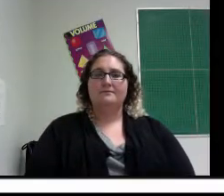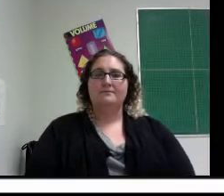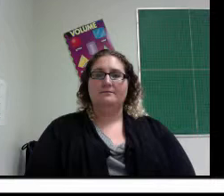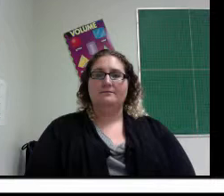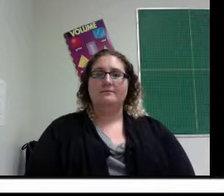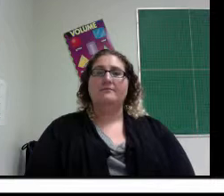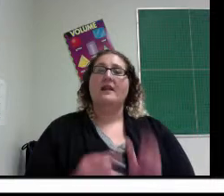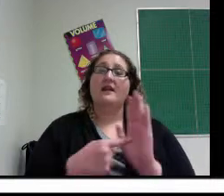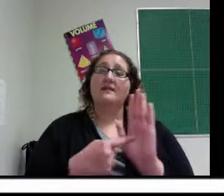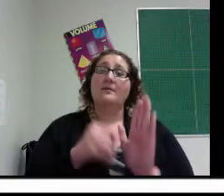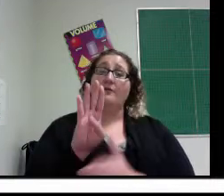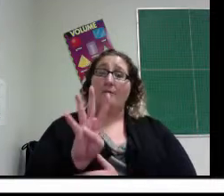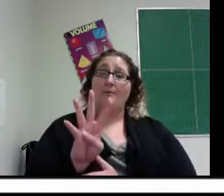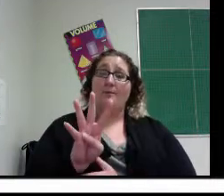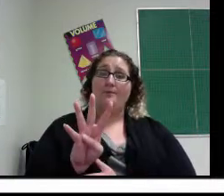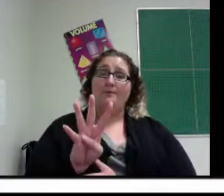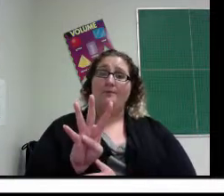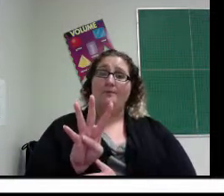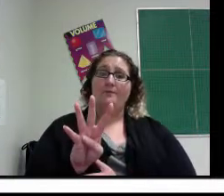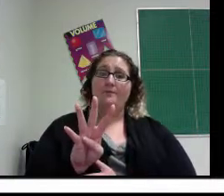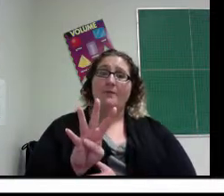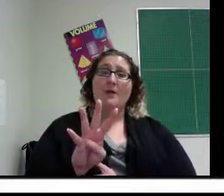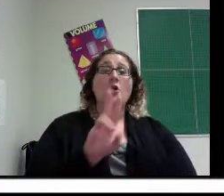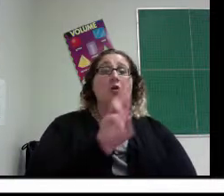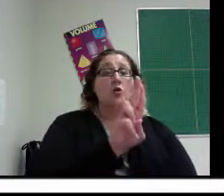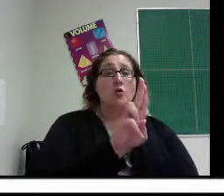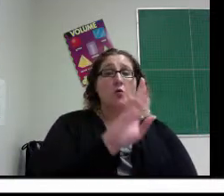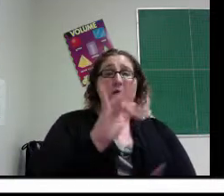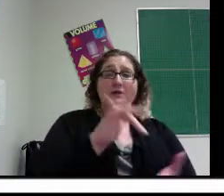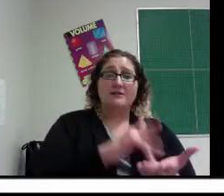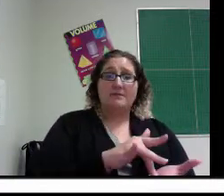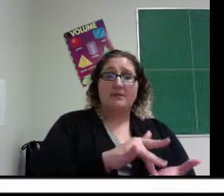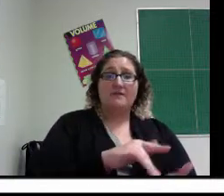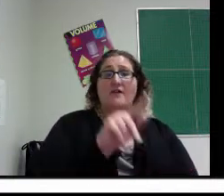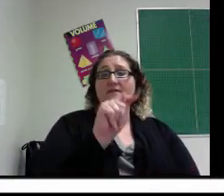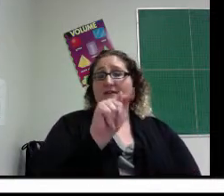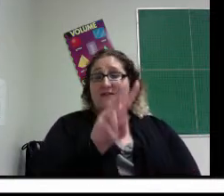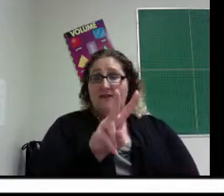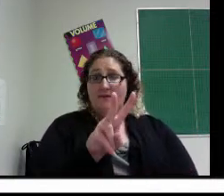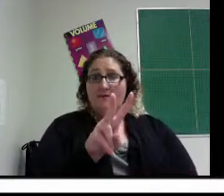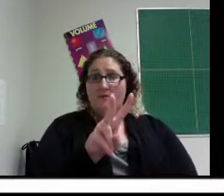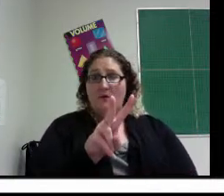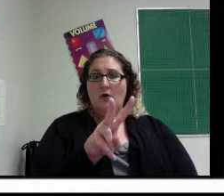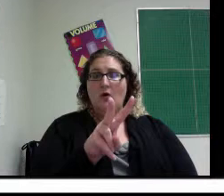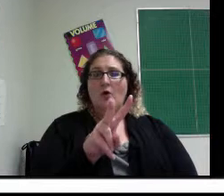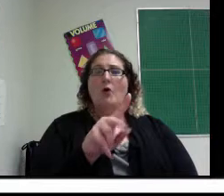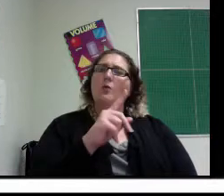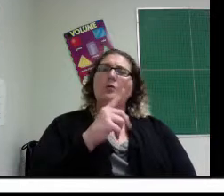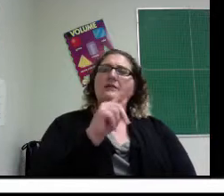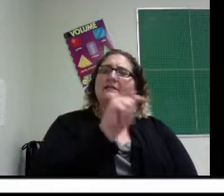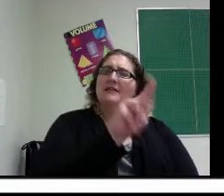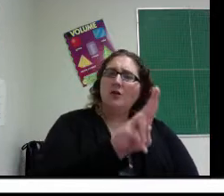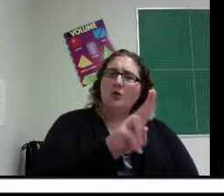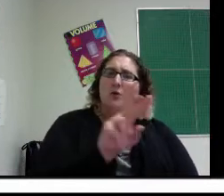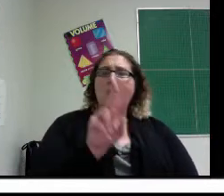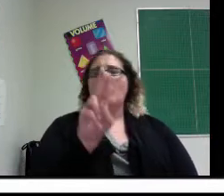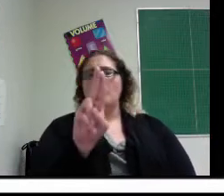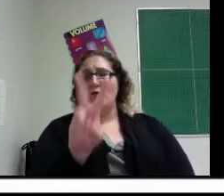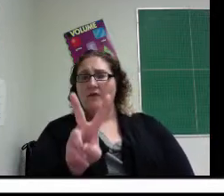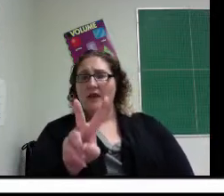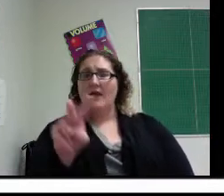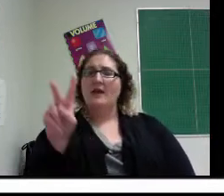Example 4. U is the midpoint of segment TV. What are TU, UV,